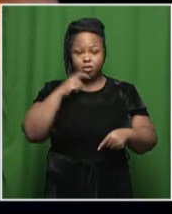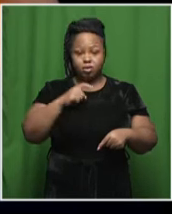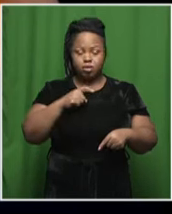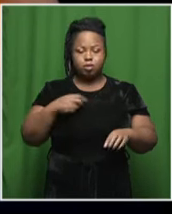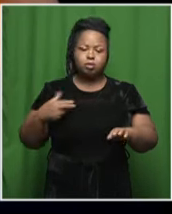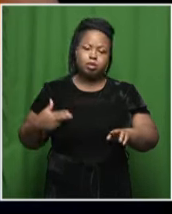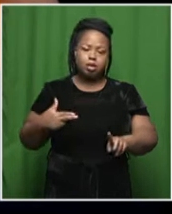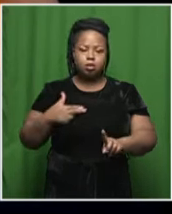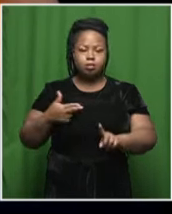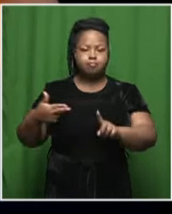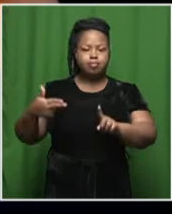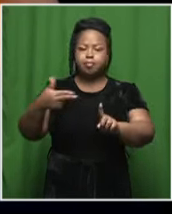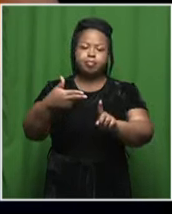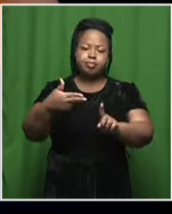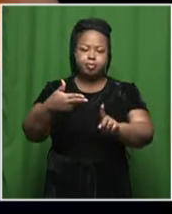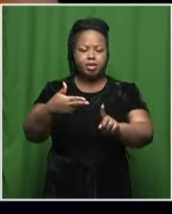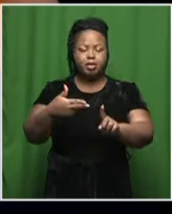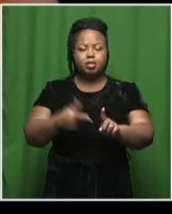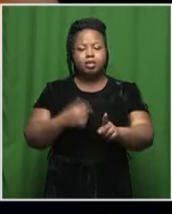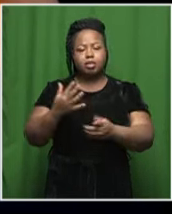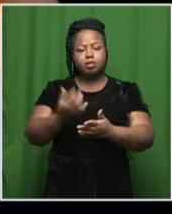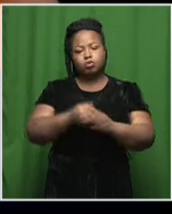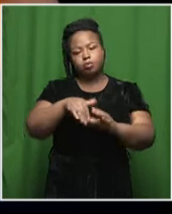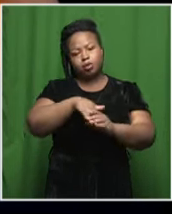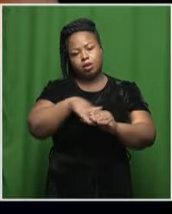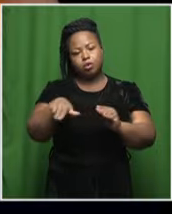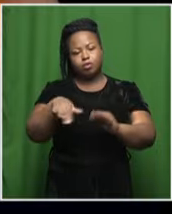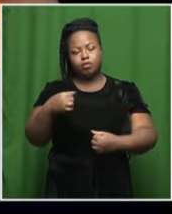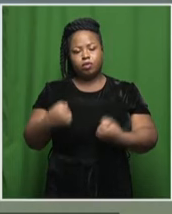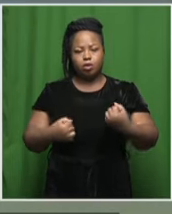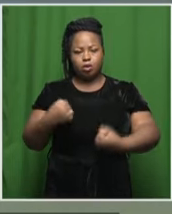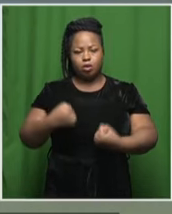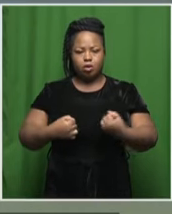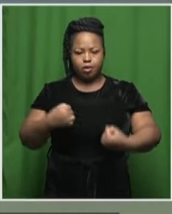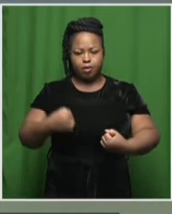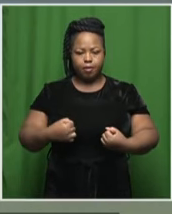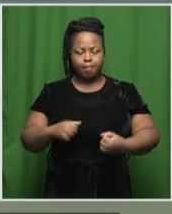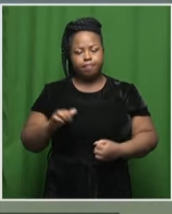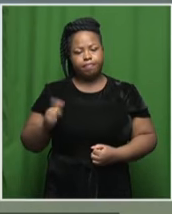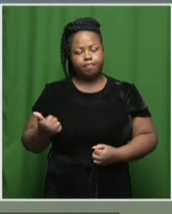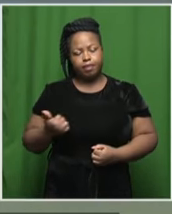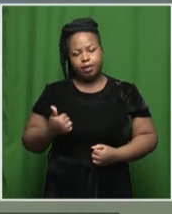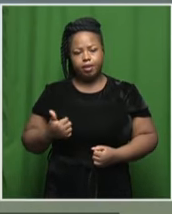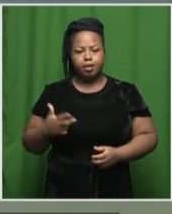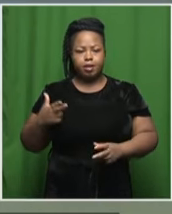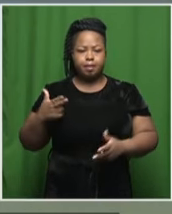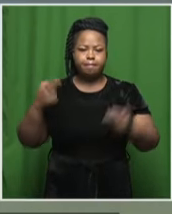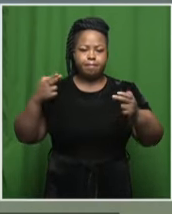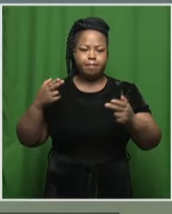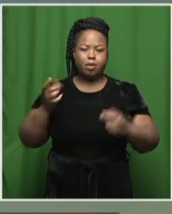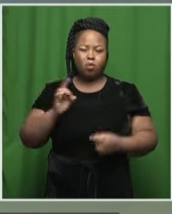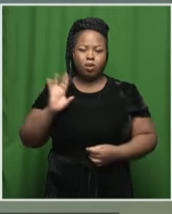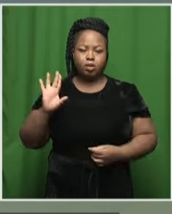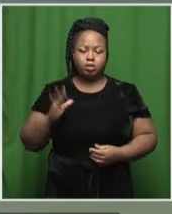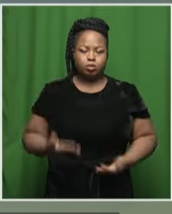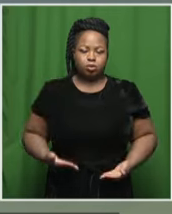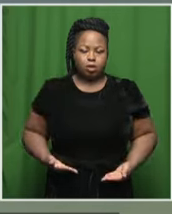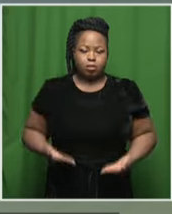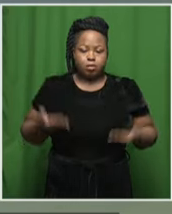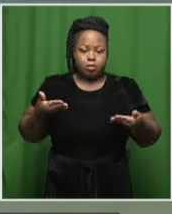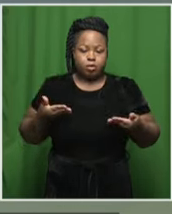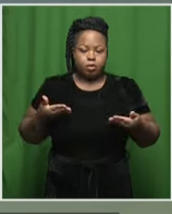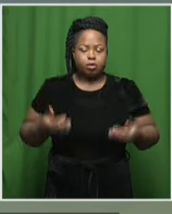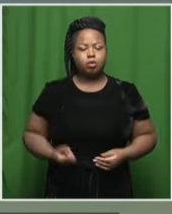the victim with a firearm and took him out of his vehicle, then shot him once on the upper body.